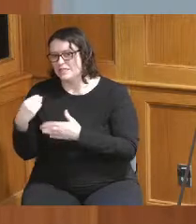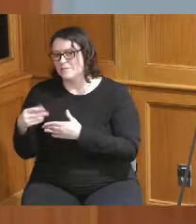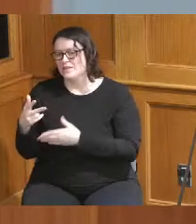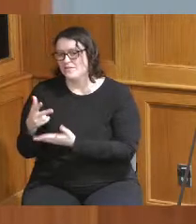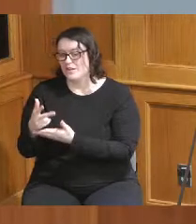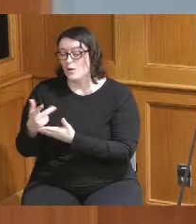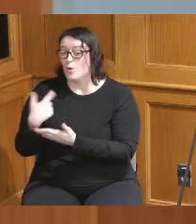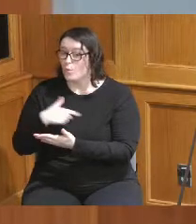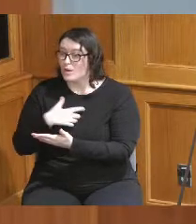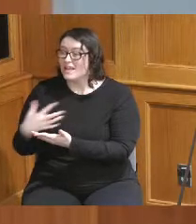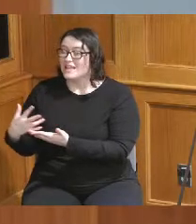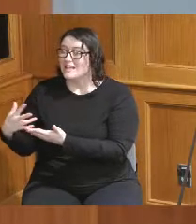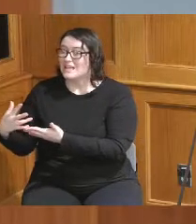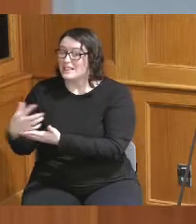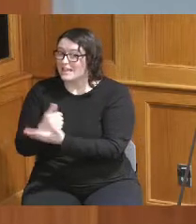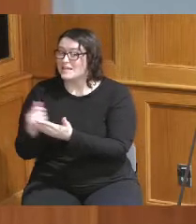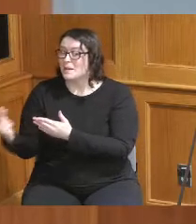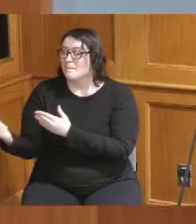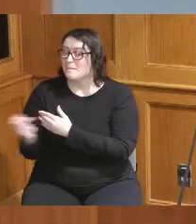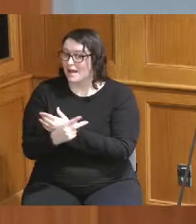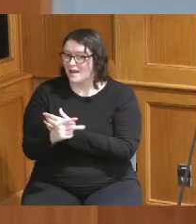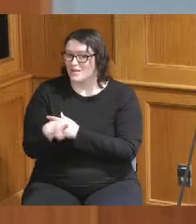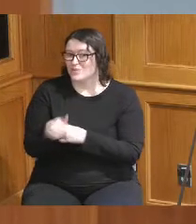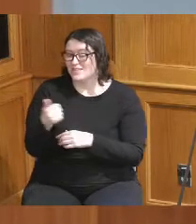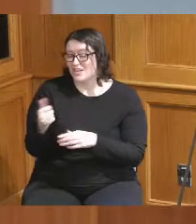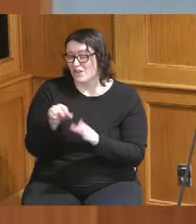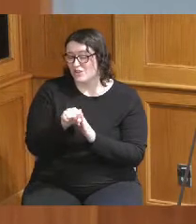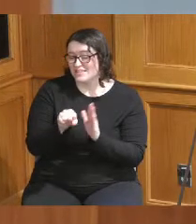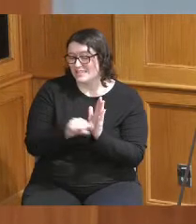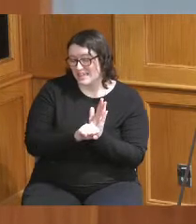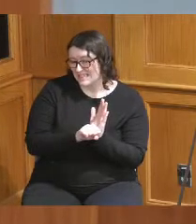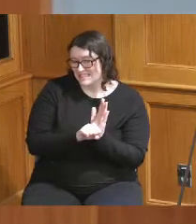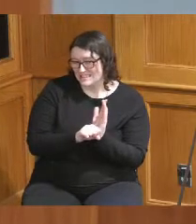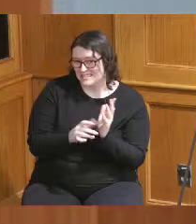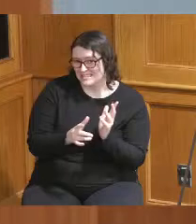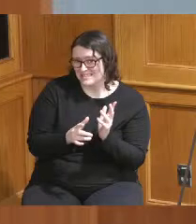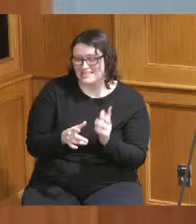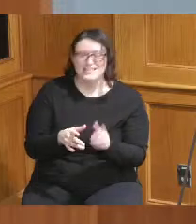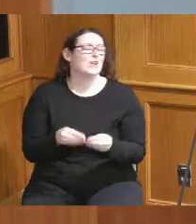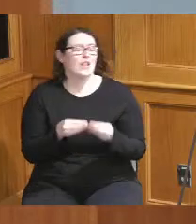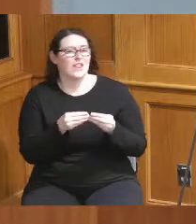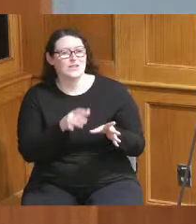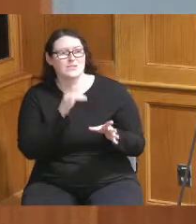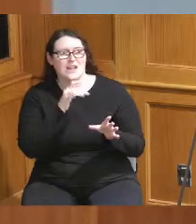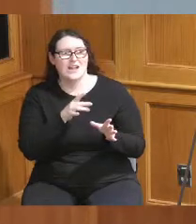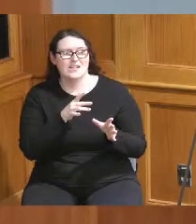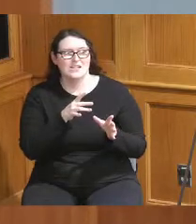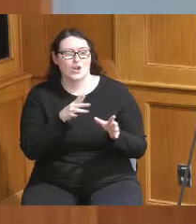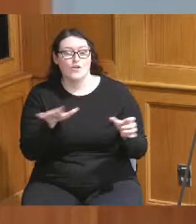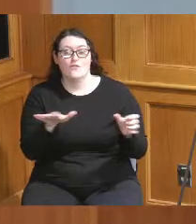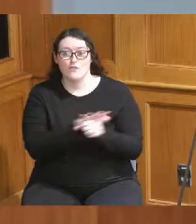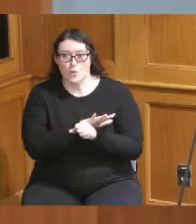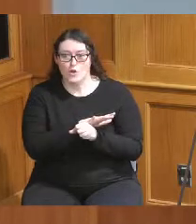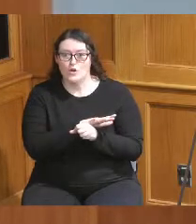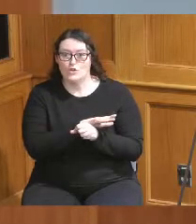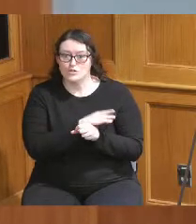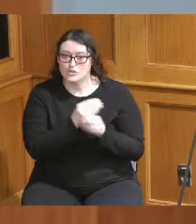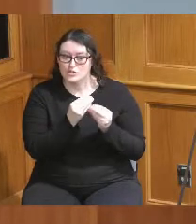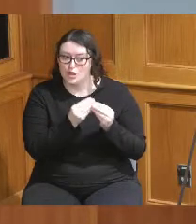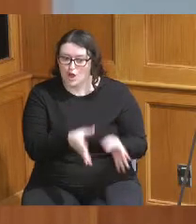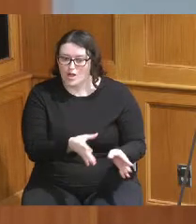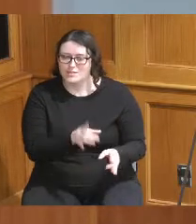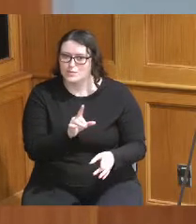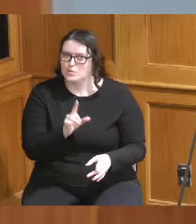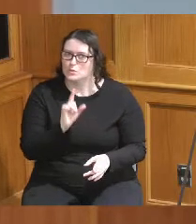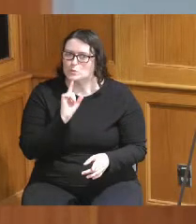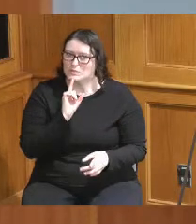recovered the vehicle in another state. So the loss wasn't as great as it could have been because it was one of our very